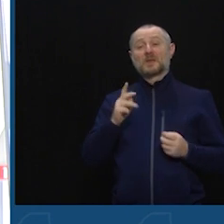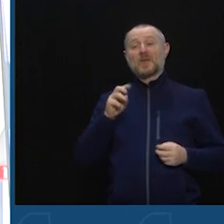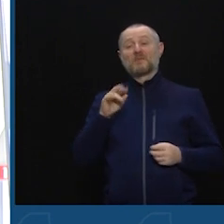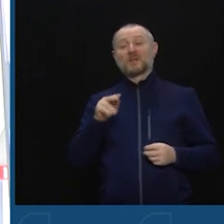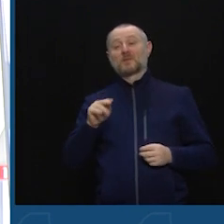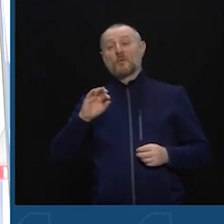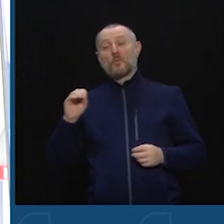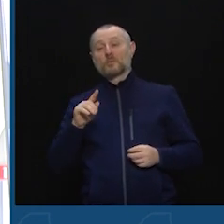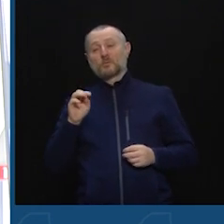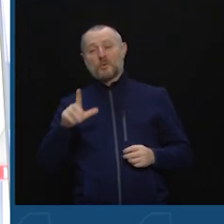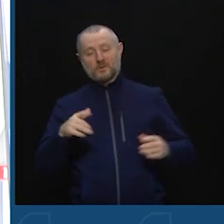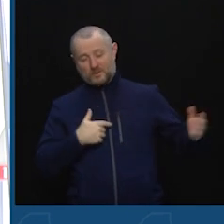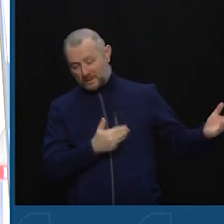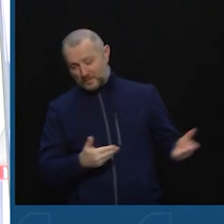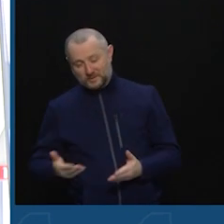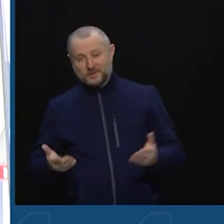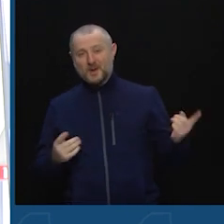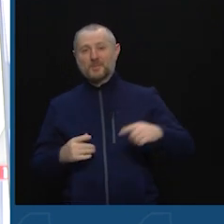to the podium.